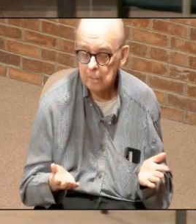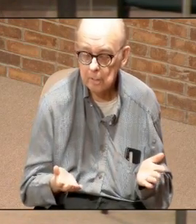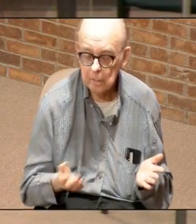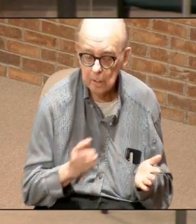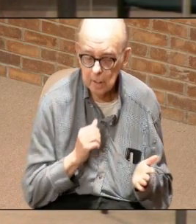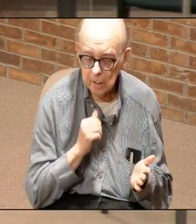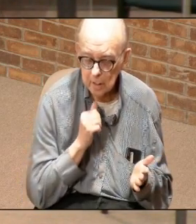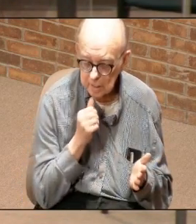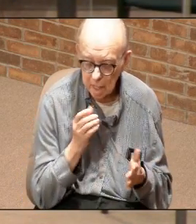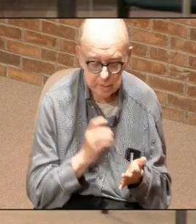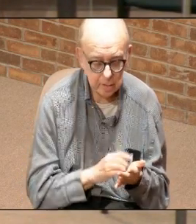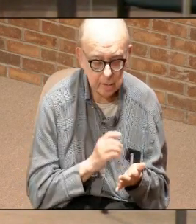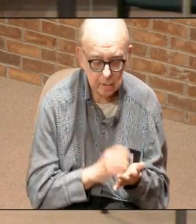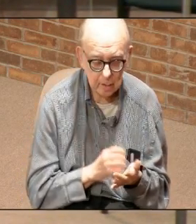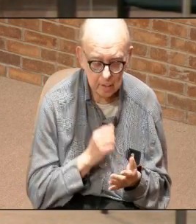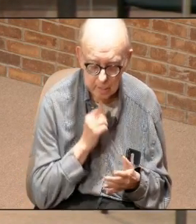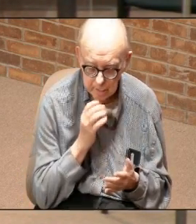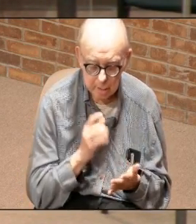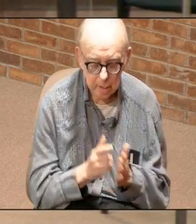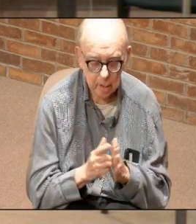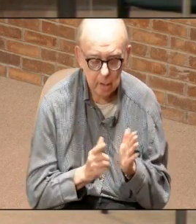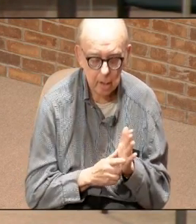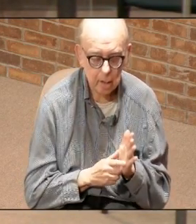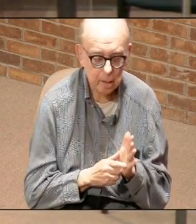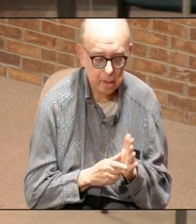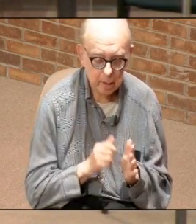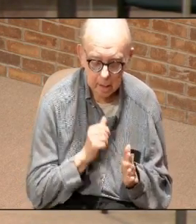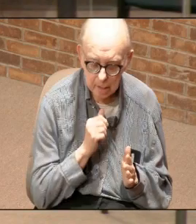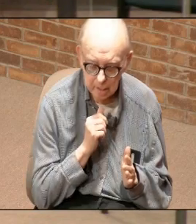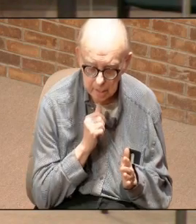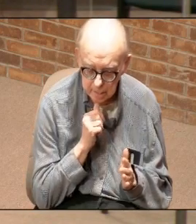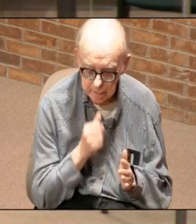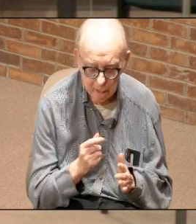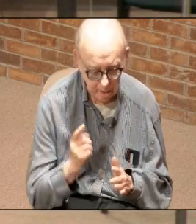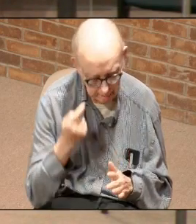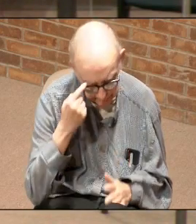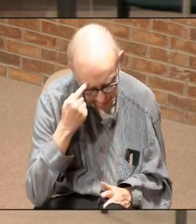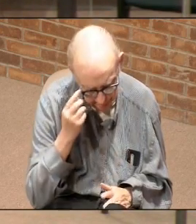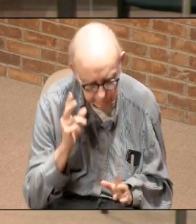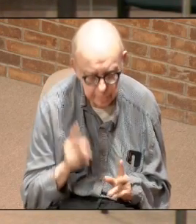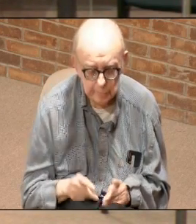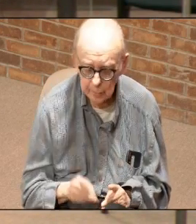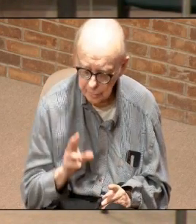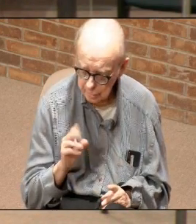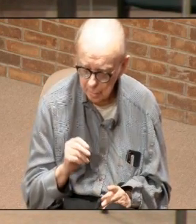It isn't doctors, it isn't lawyers, and it definitely isn't a politician.